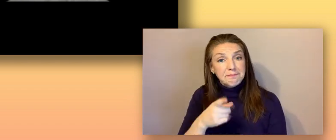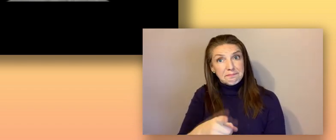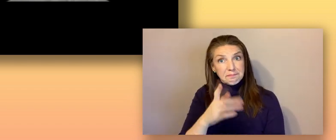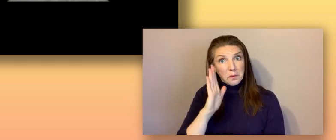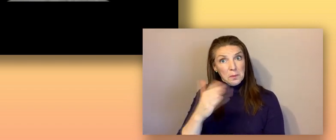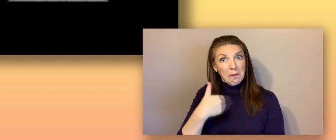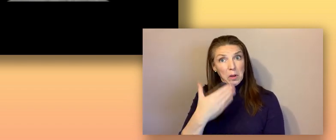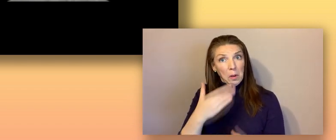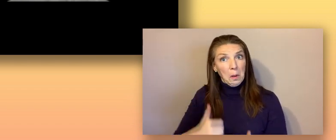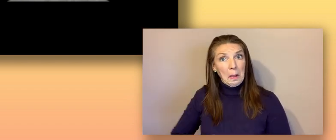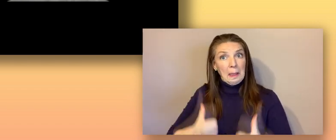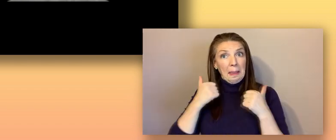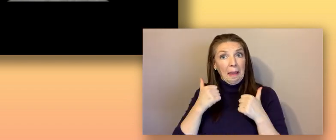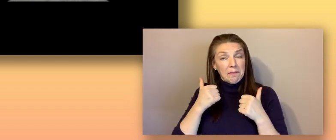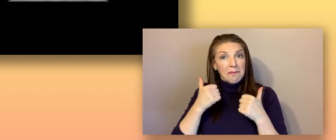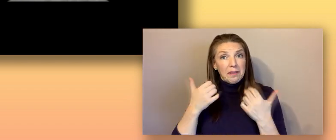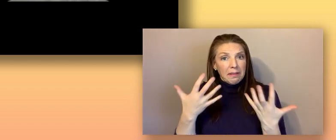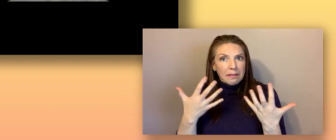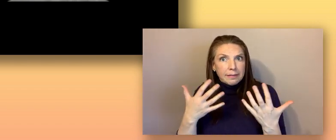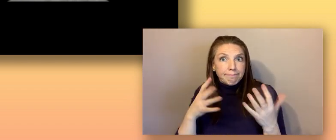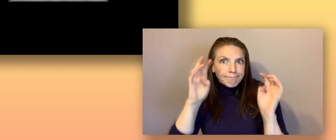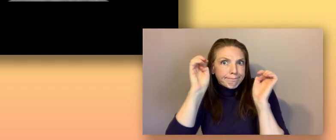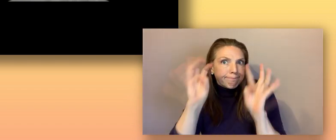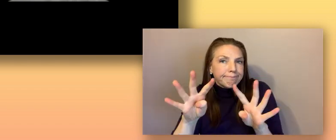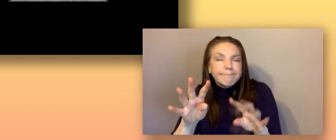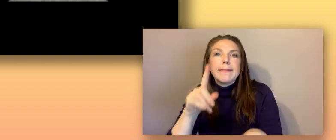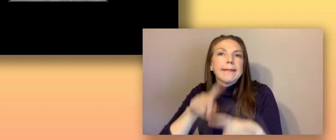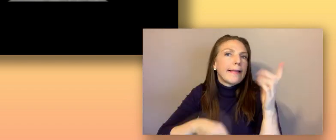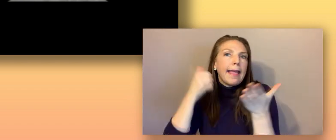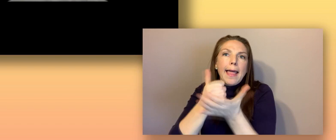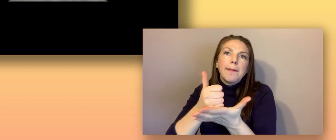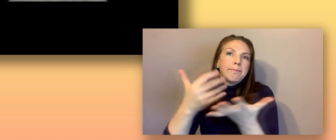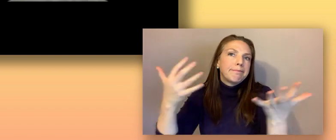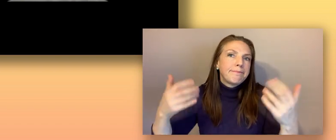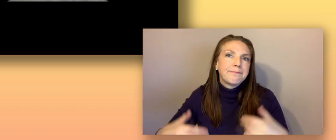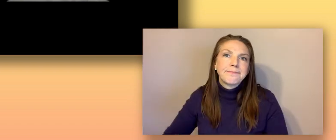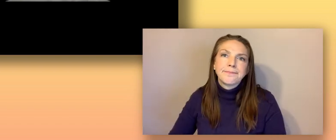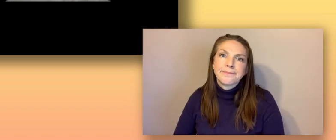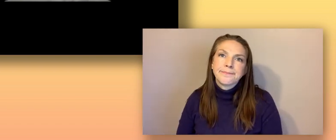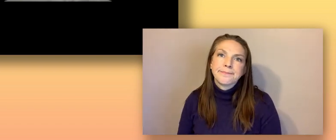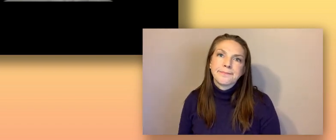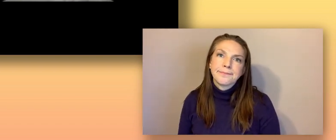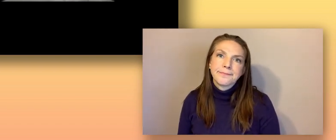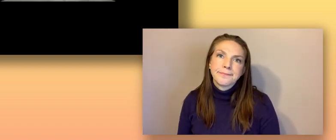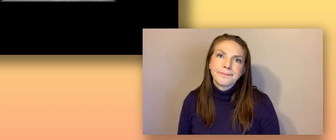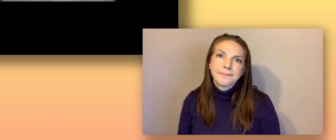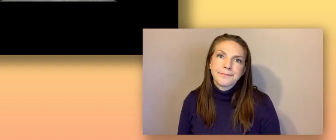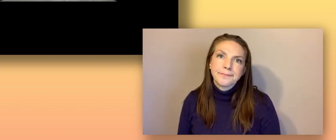any beds for people whose quality of life cannot be assured.